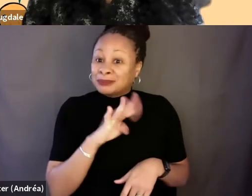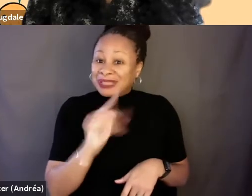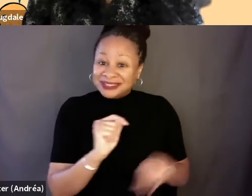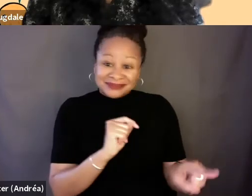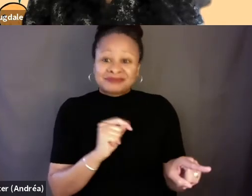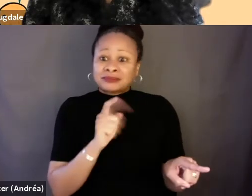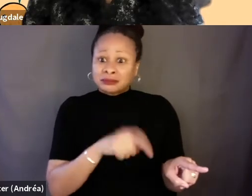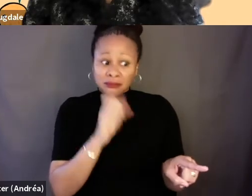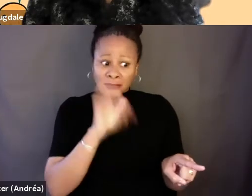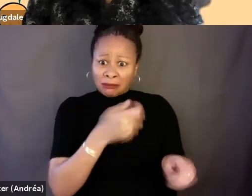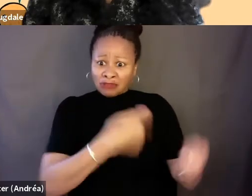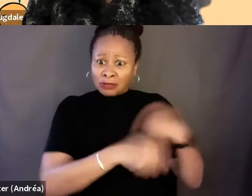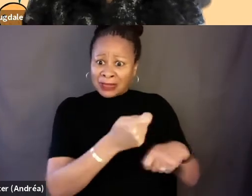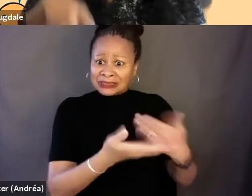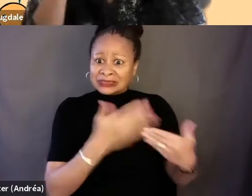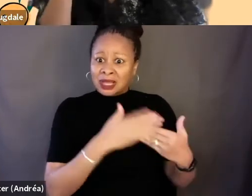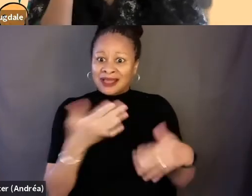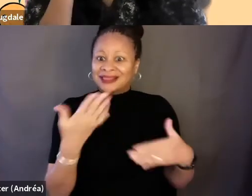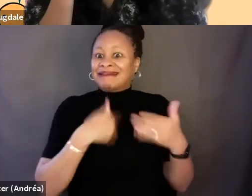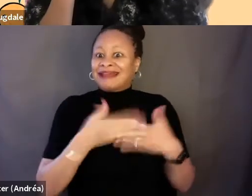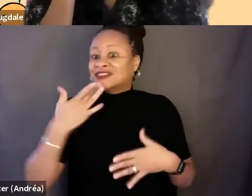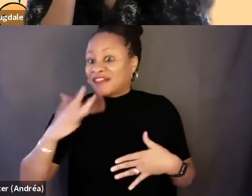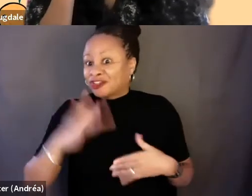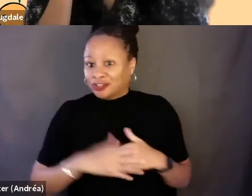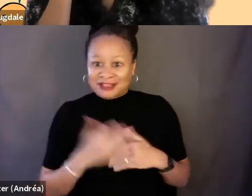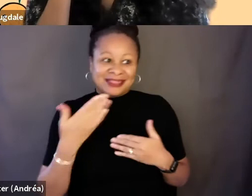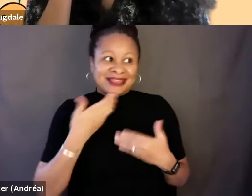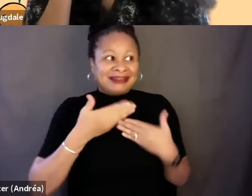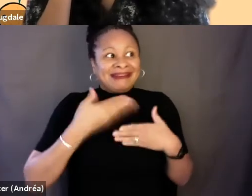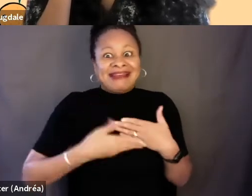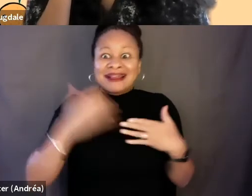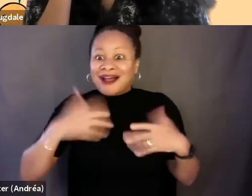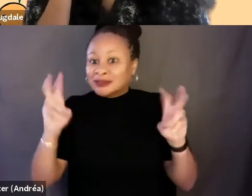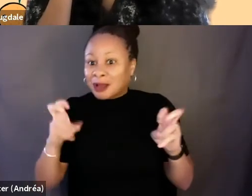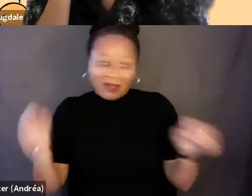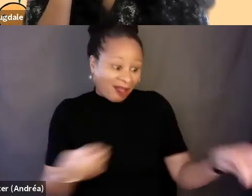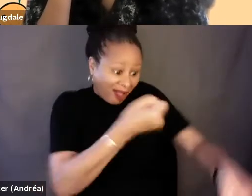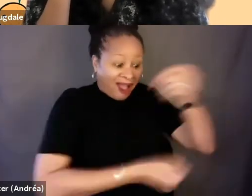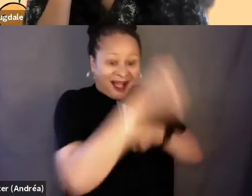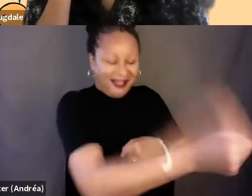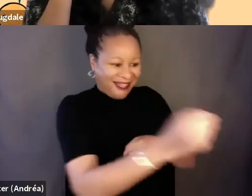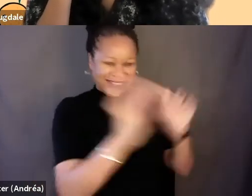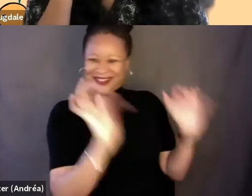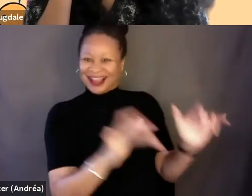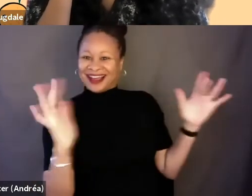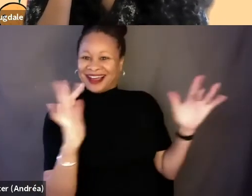of be replaced by whoever is the flavor of next month. And that I worry about, particularly because